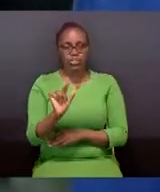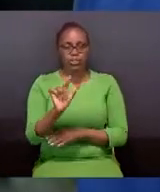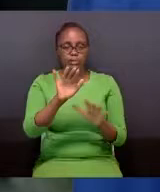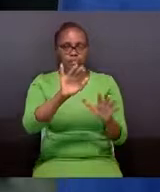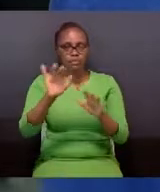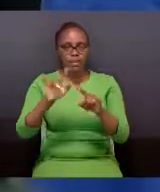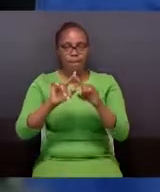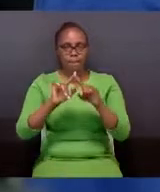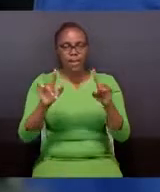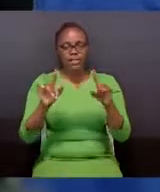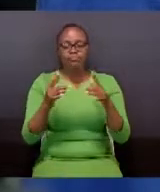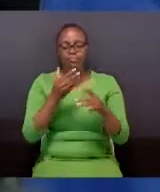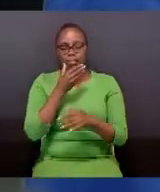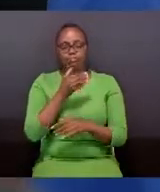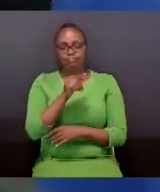Madam Minister,